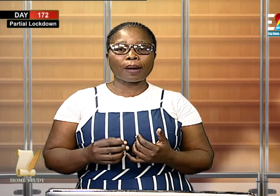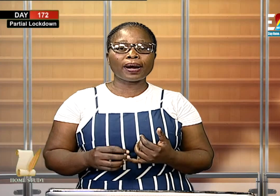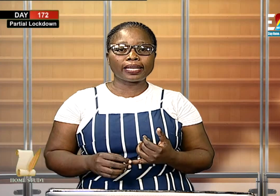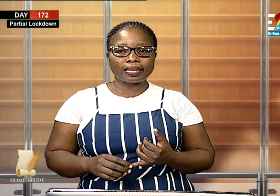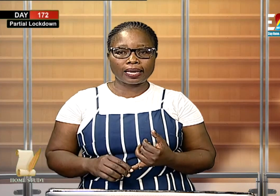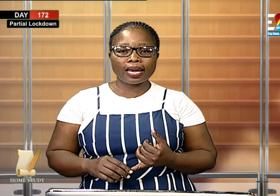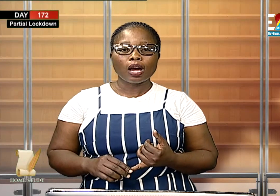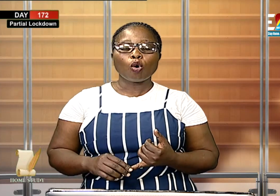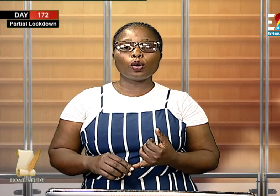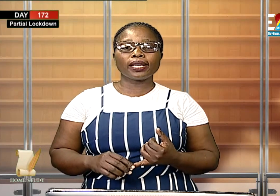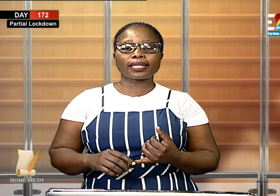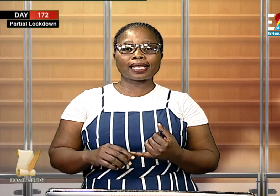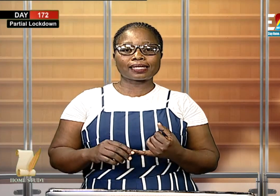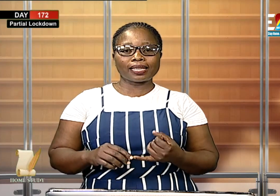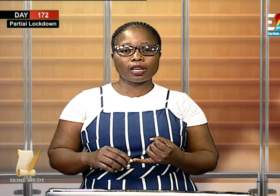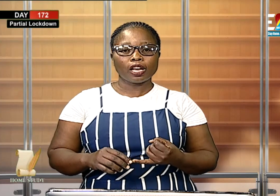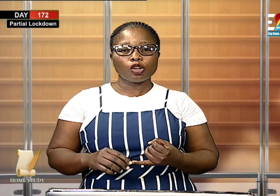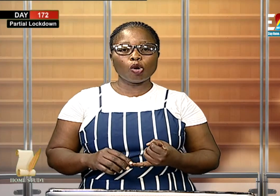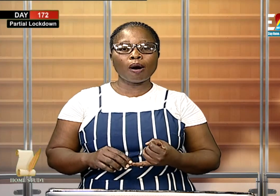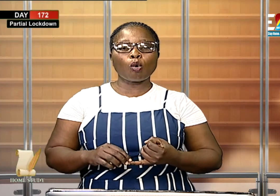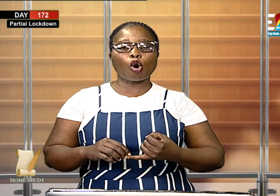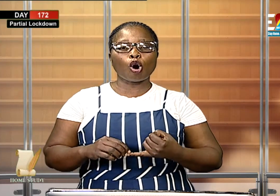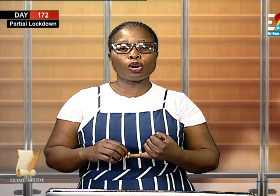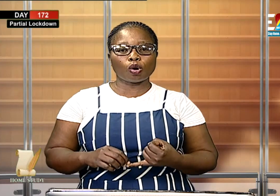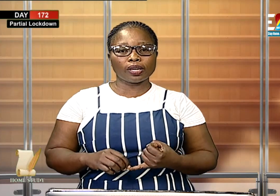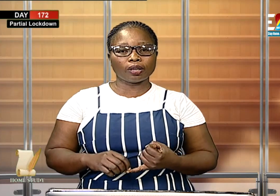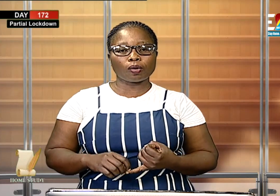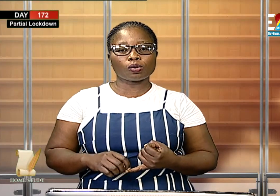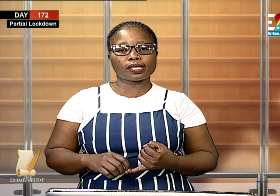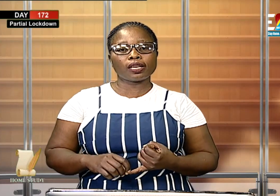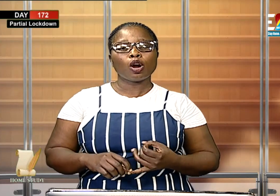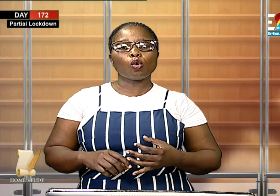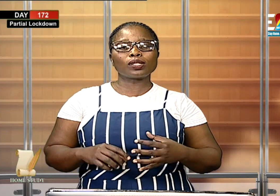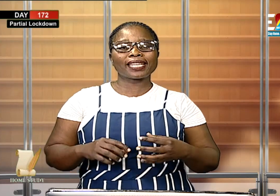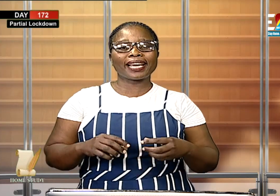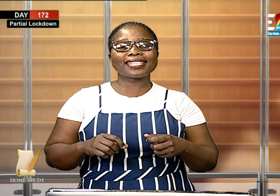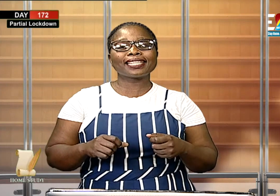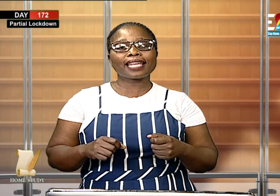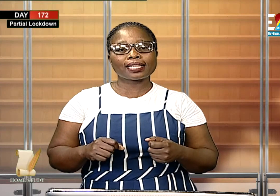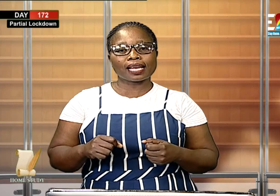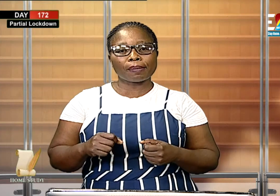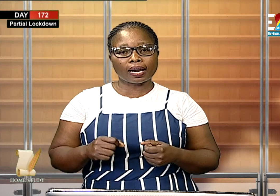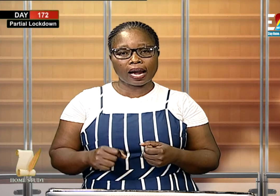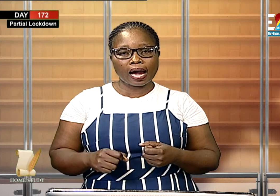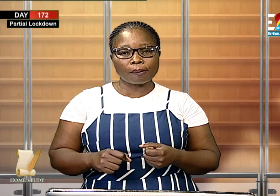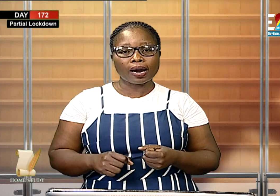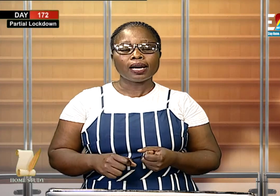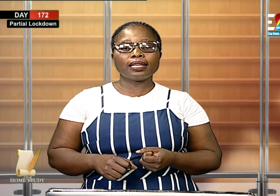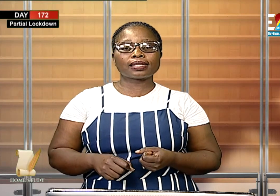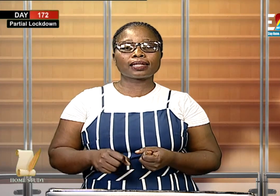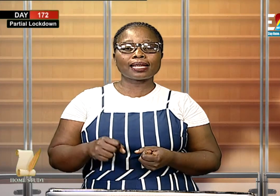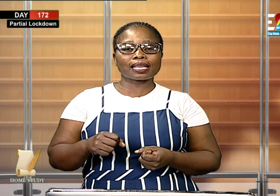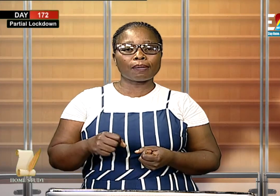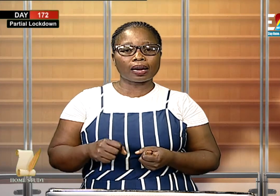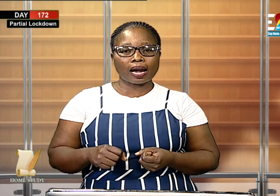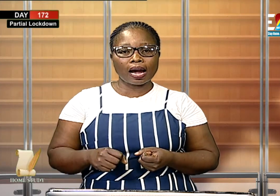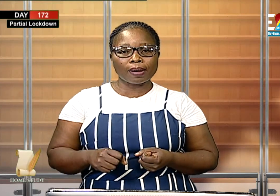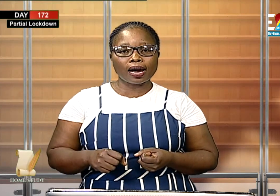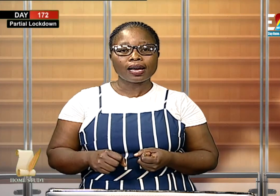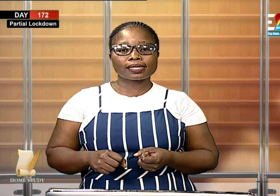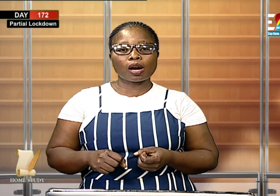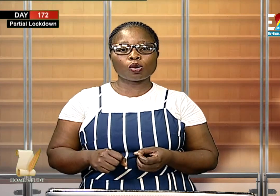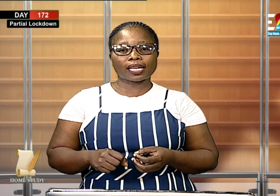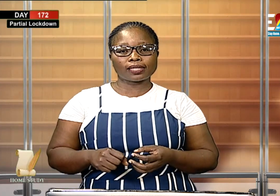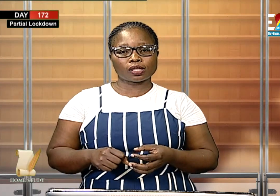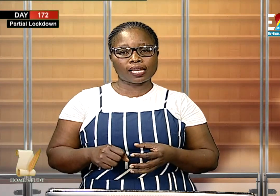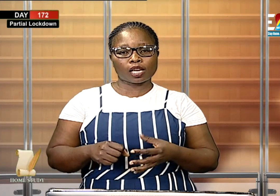uyibhalele lenkaphane le uyichazele noma ukhonone ngokuthi uthenge sichaza magama lesichaza